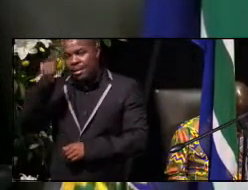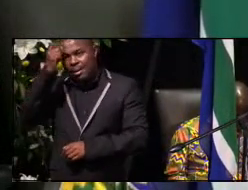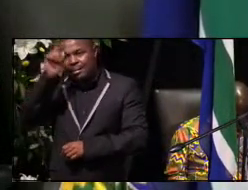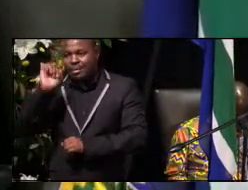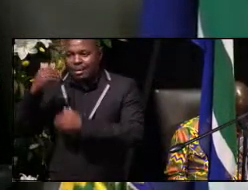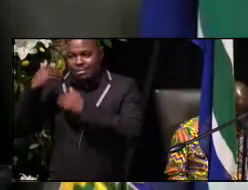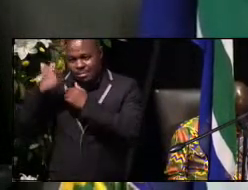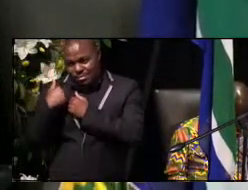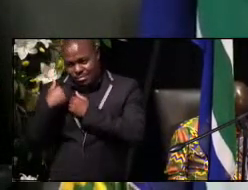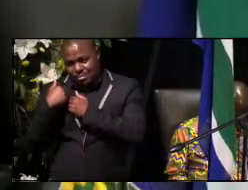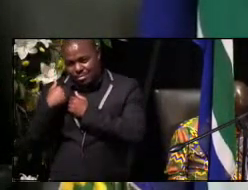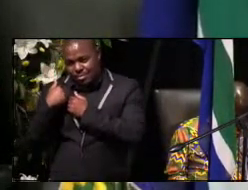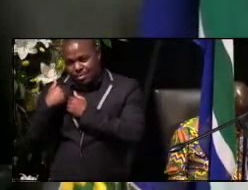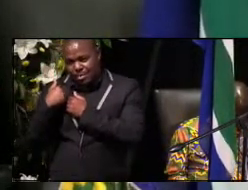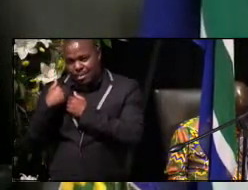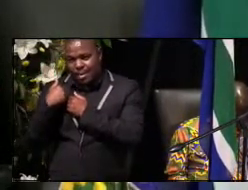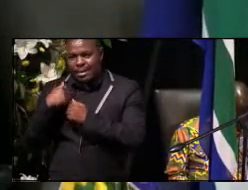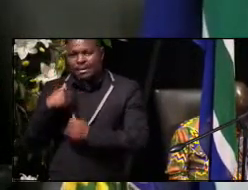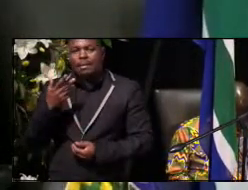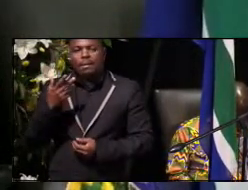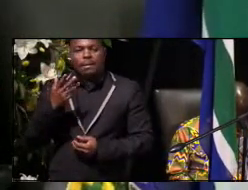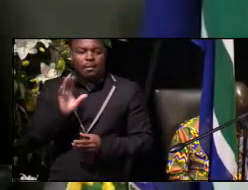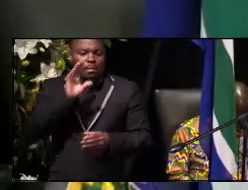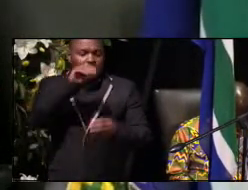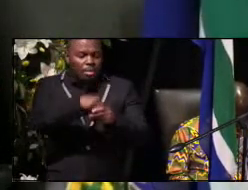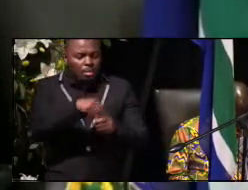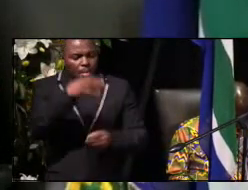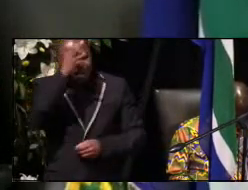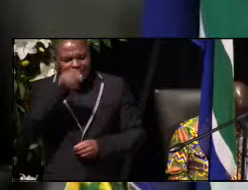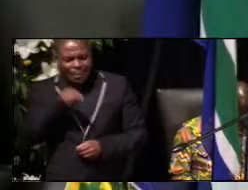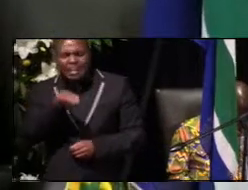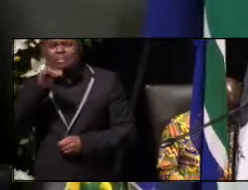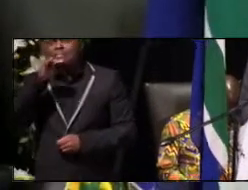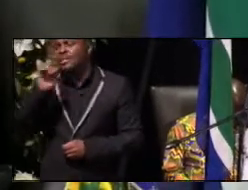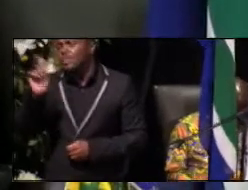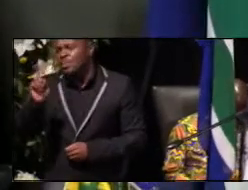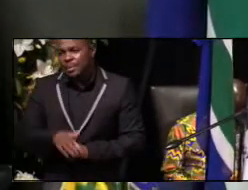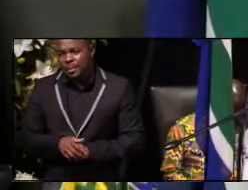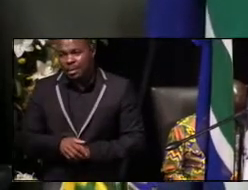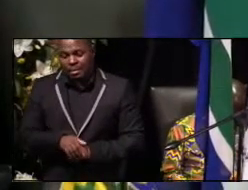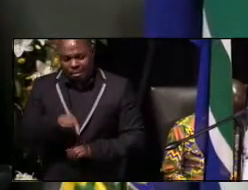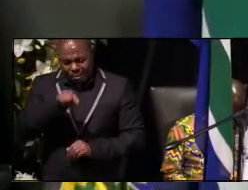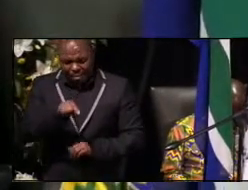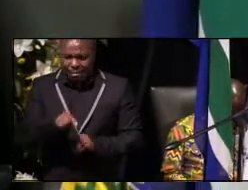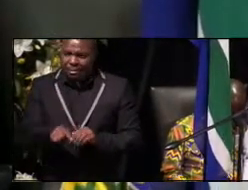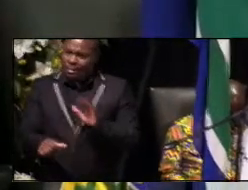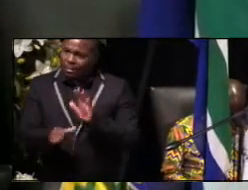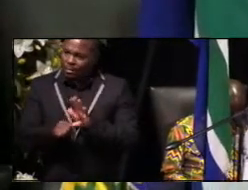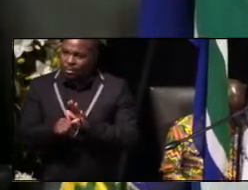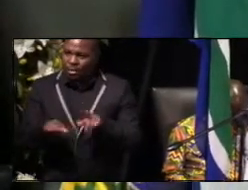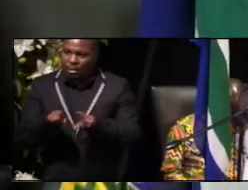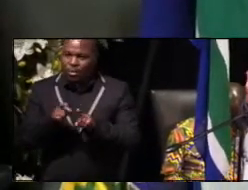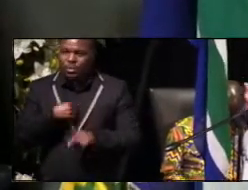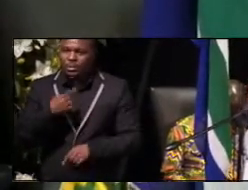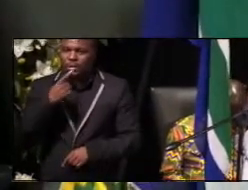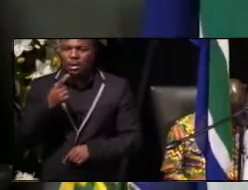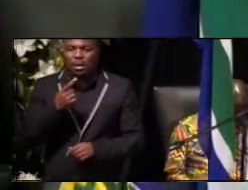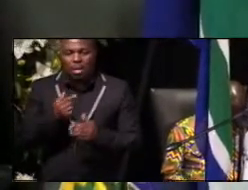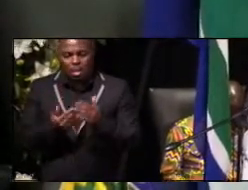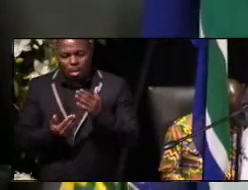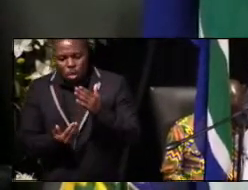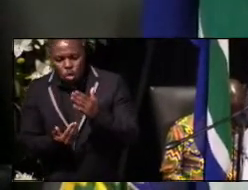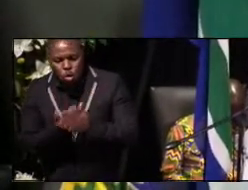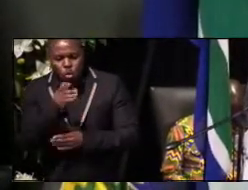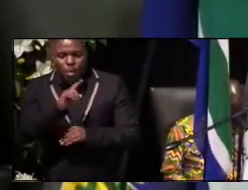and responsibilities of what it means to be part of government that is the very essence if we talk about the renewing